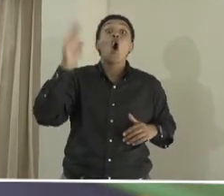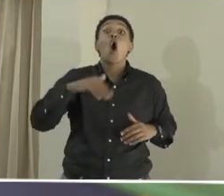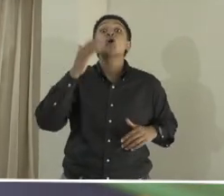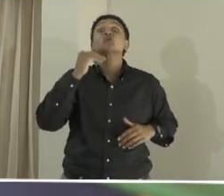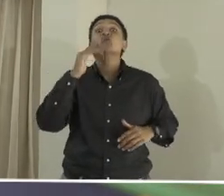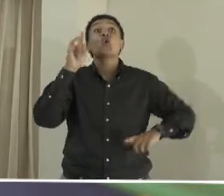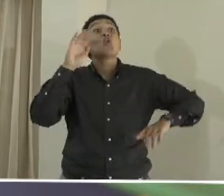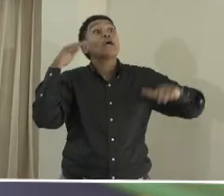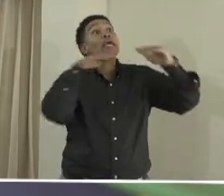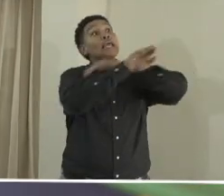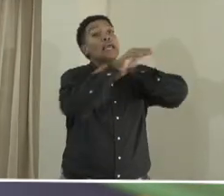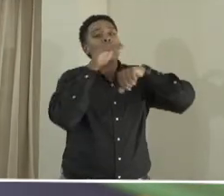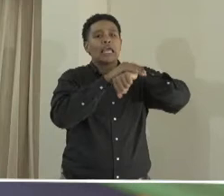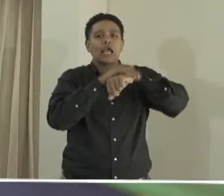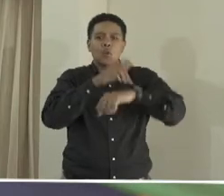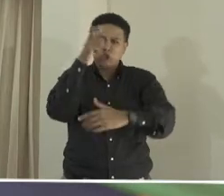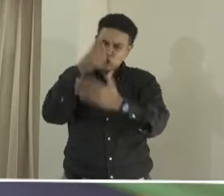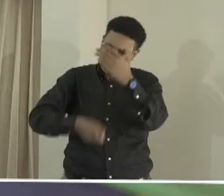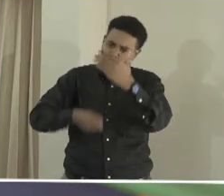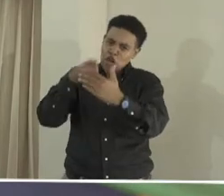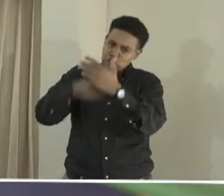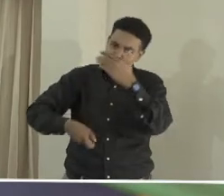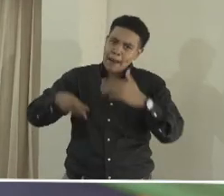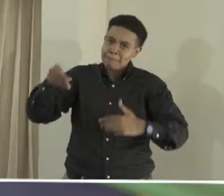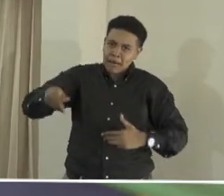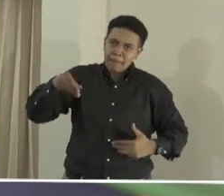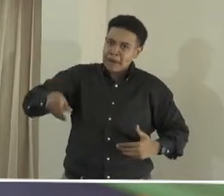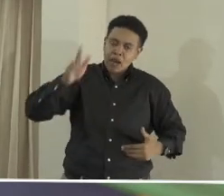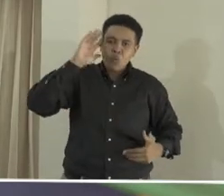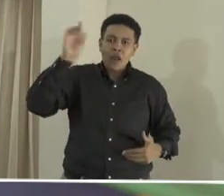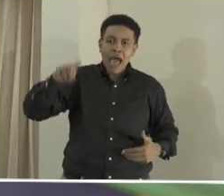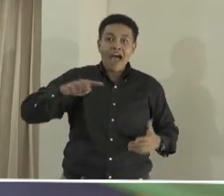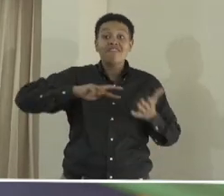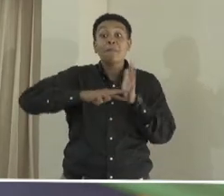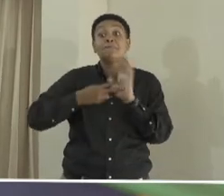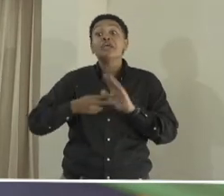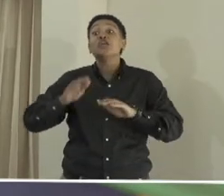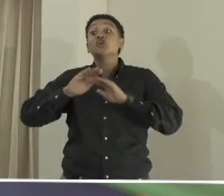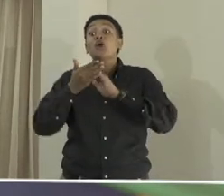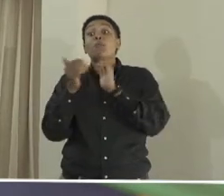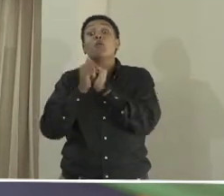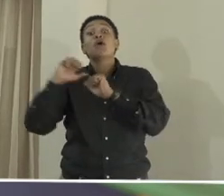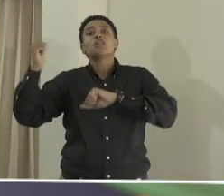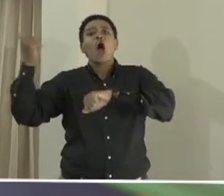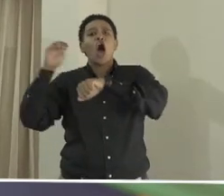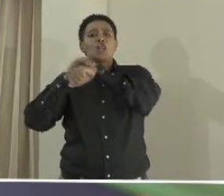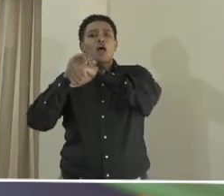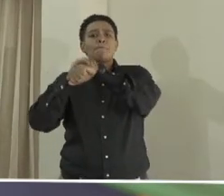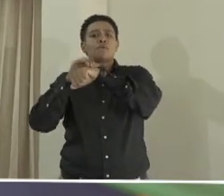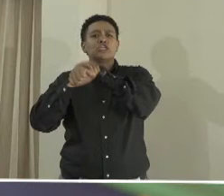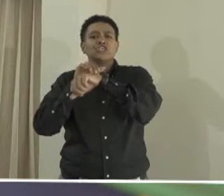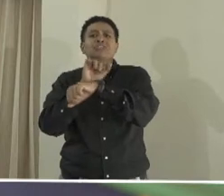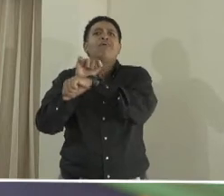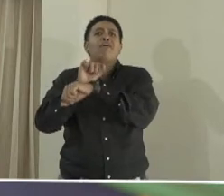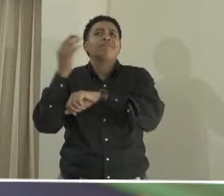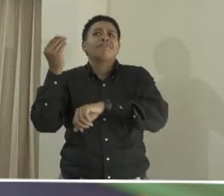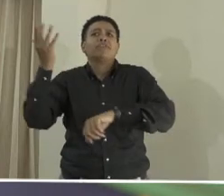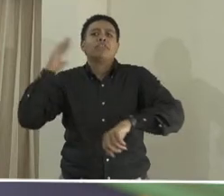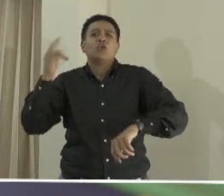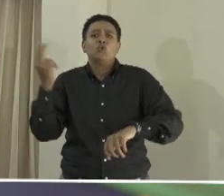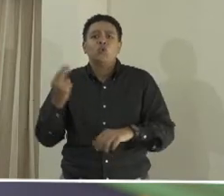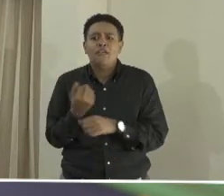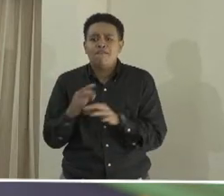duty. It meant Jamaica, along with other British colonies, using free labor to produce